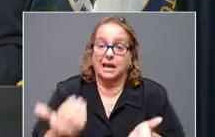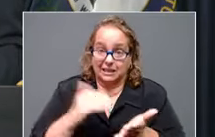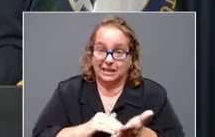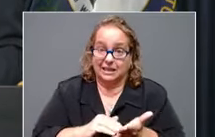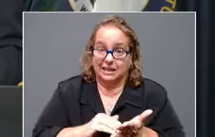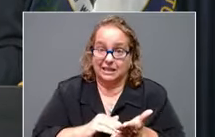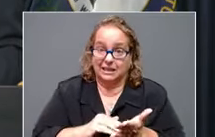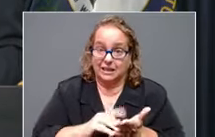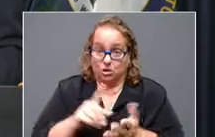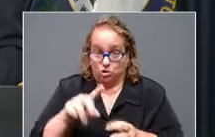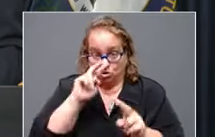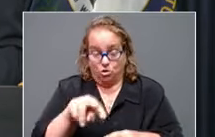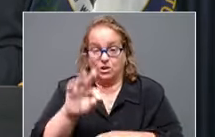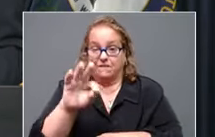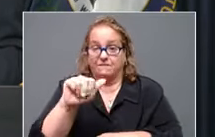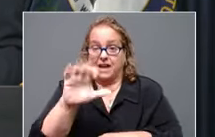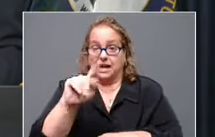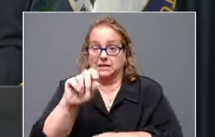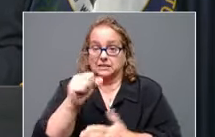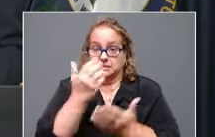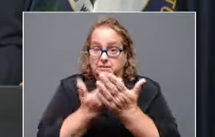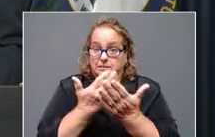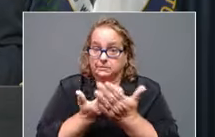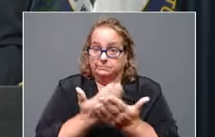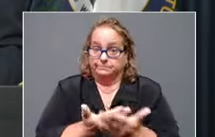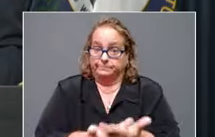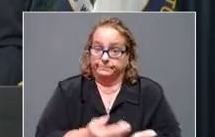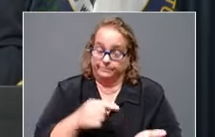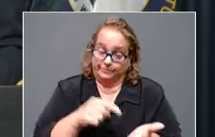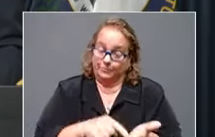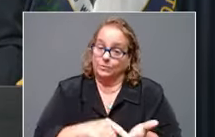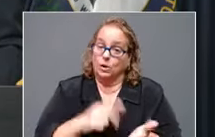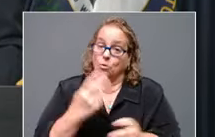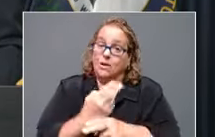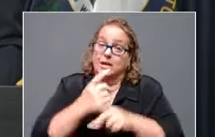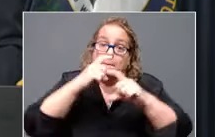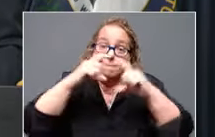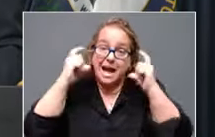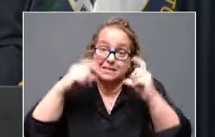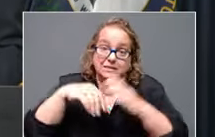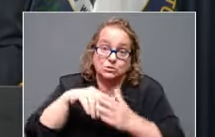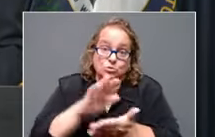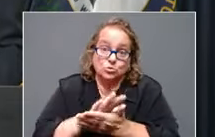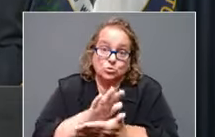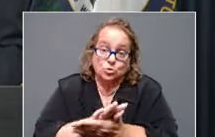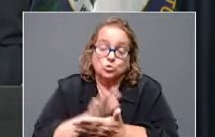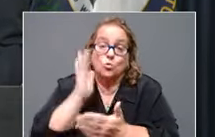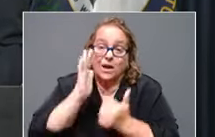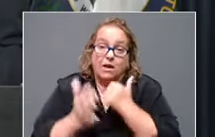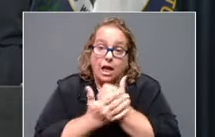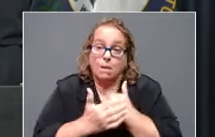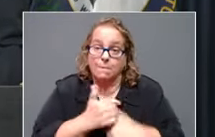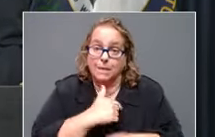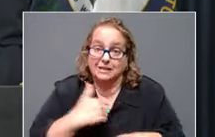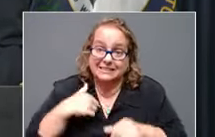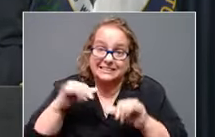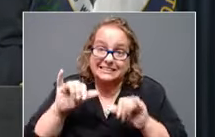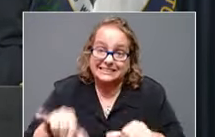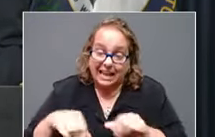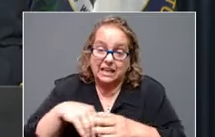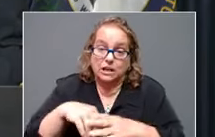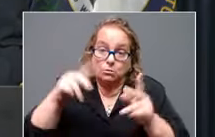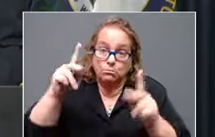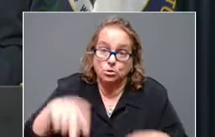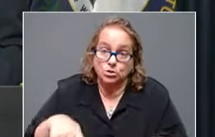result in kids and parents being home, impact our workforce, impact the education being offered to